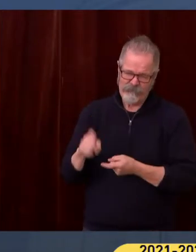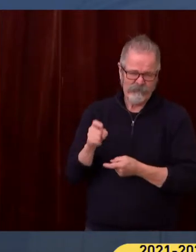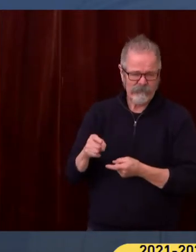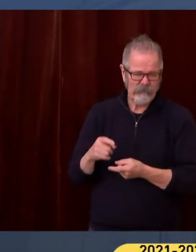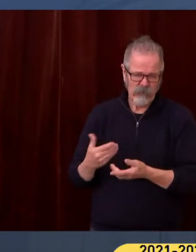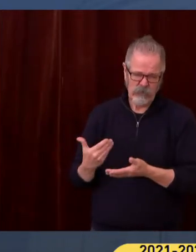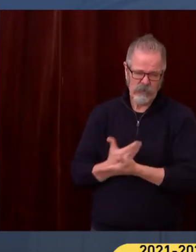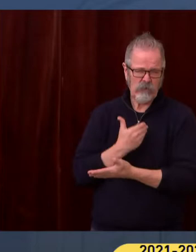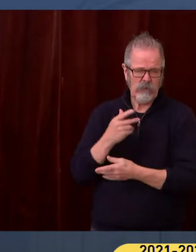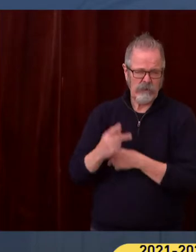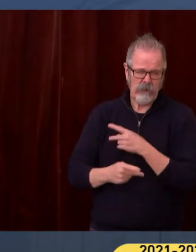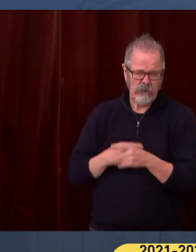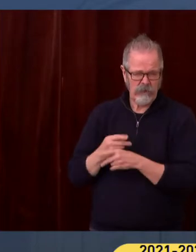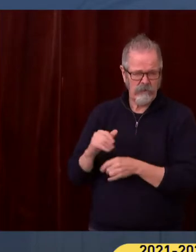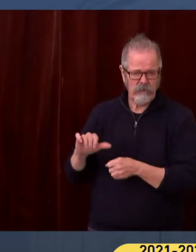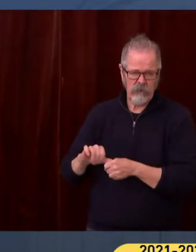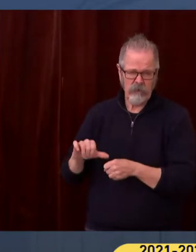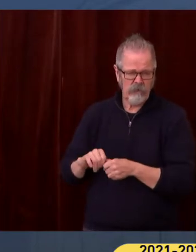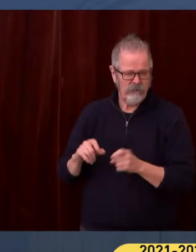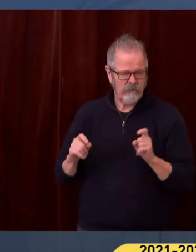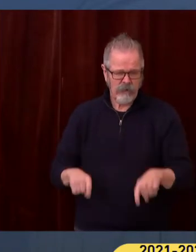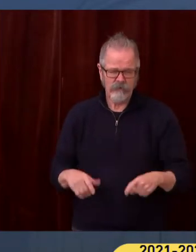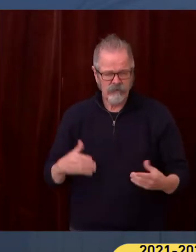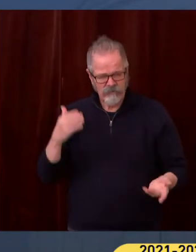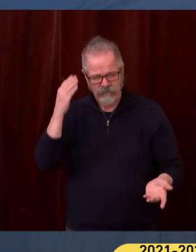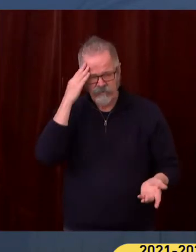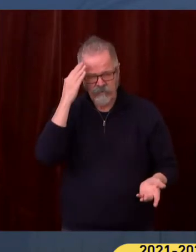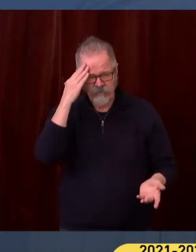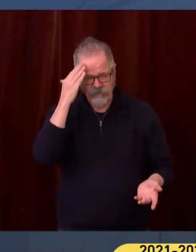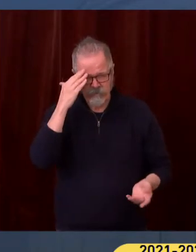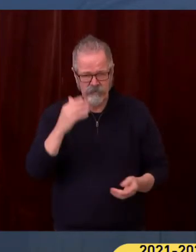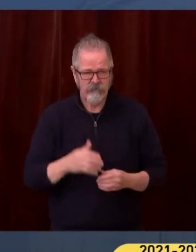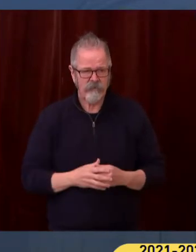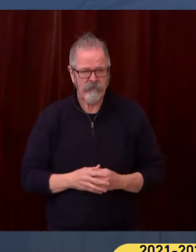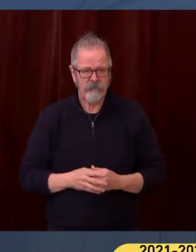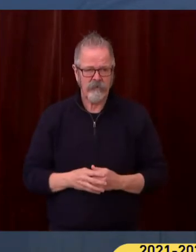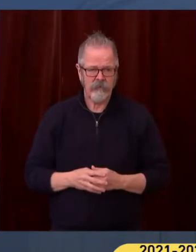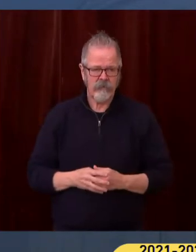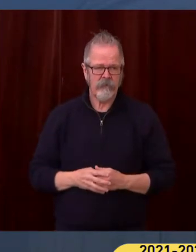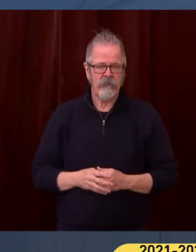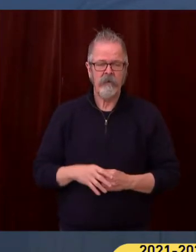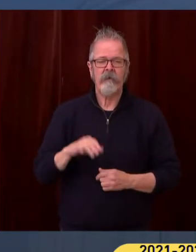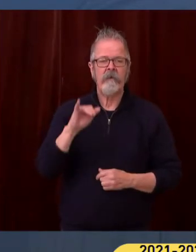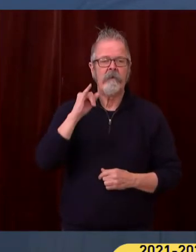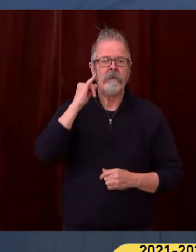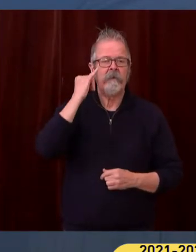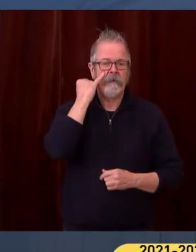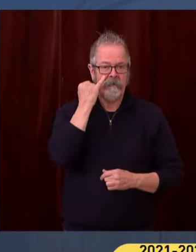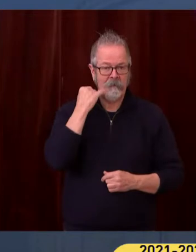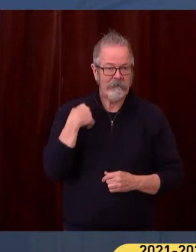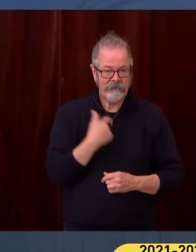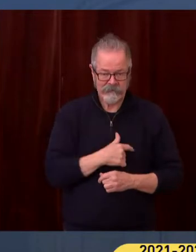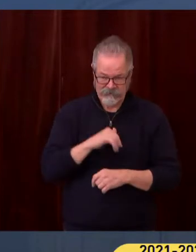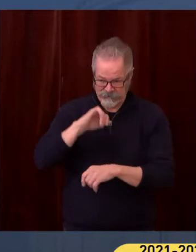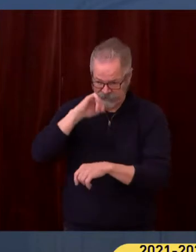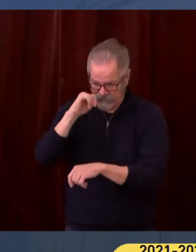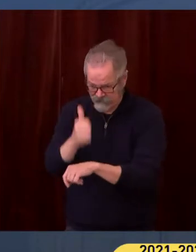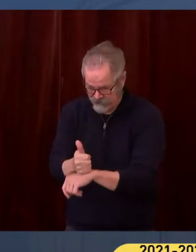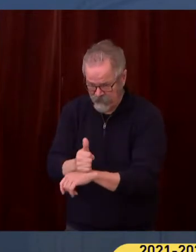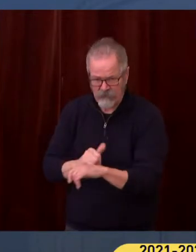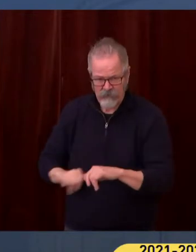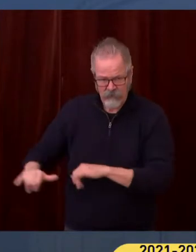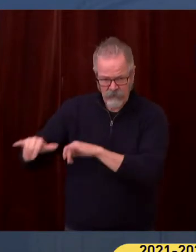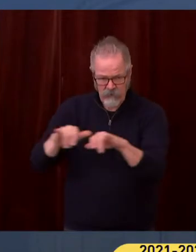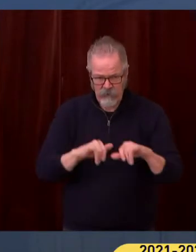standard, because it will drive the creation of a biofuels industry. And then they can buy biofuels for their jets and